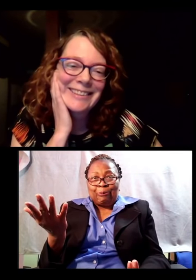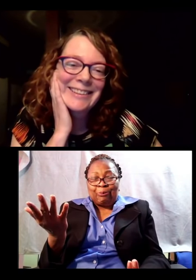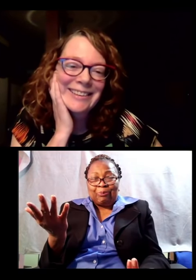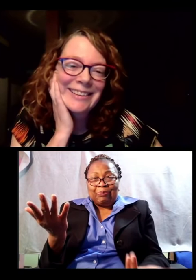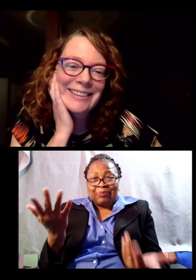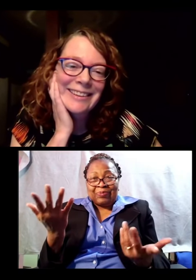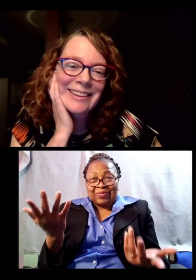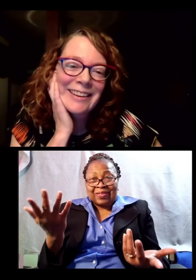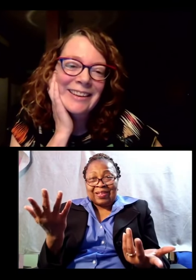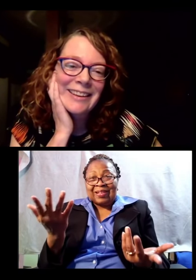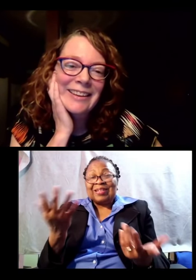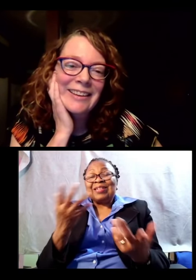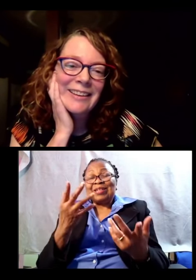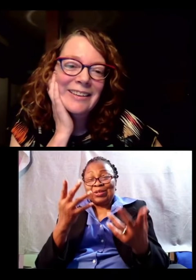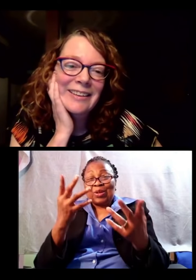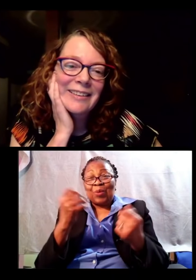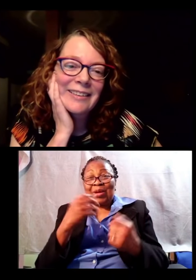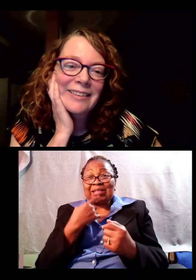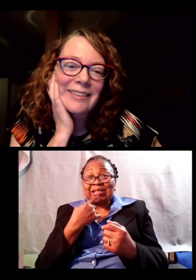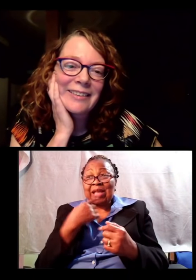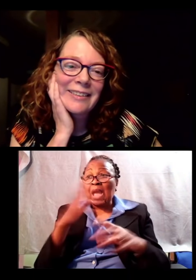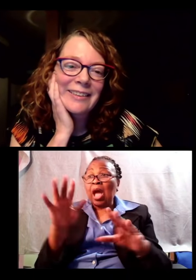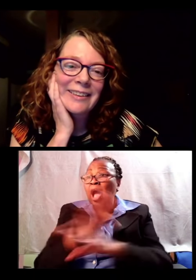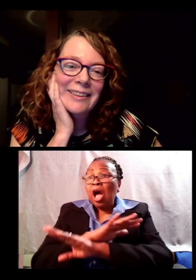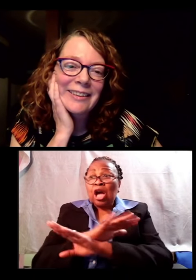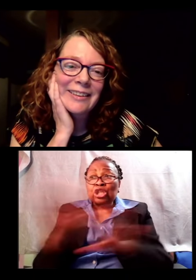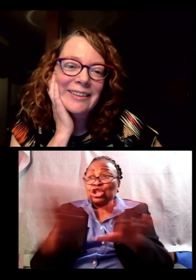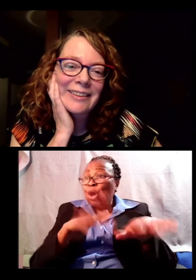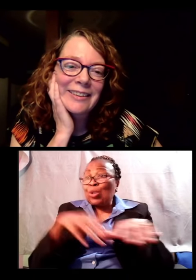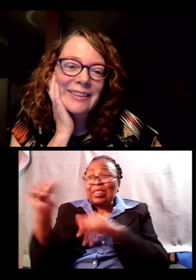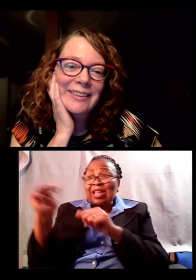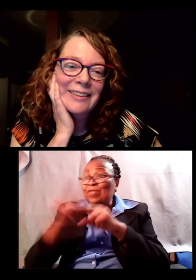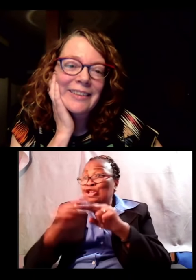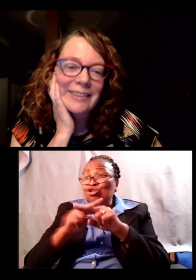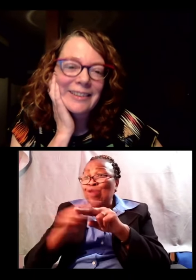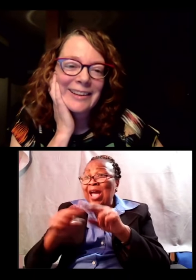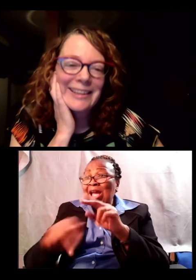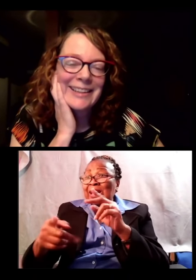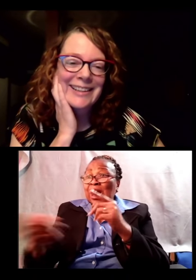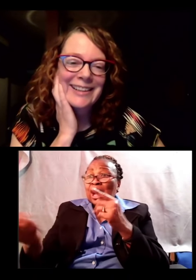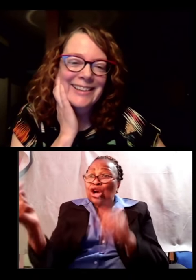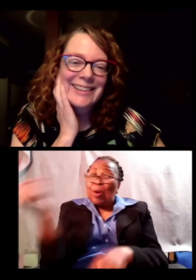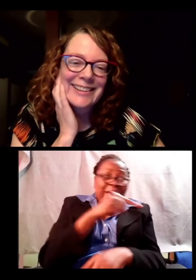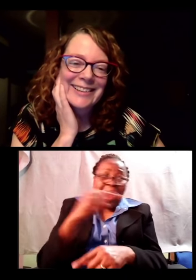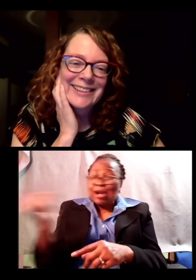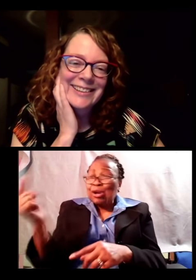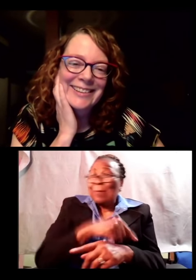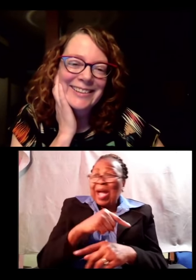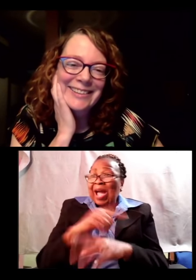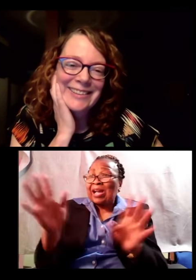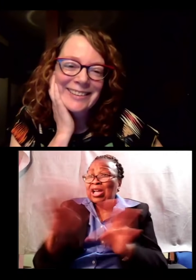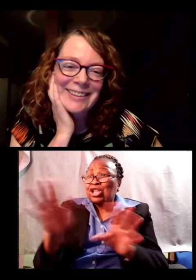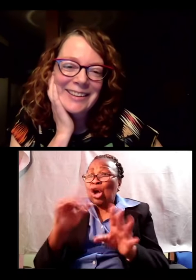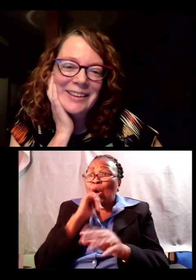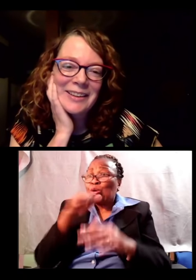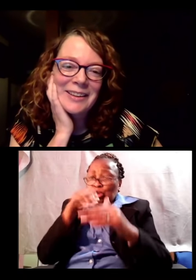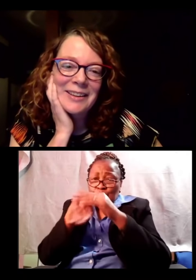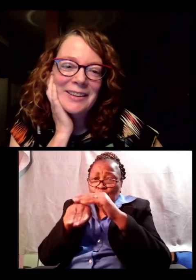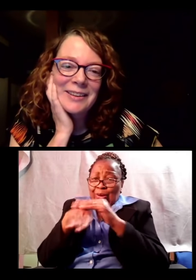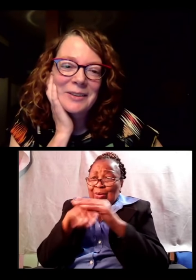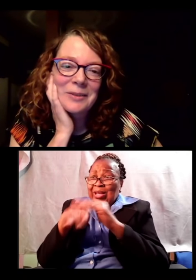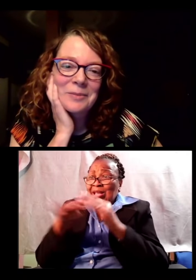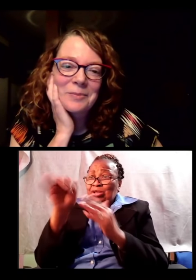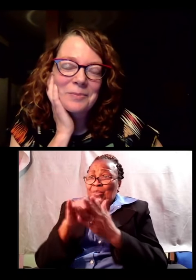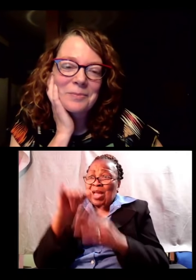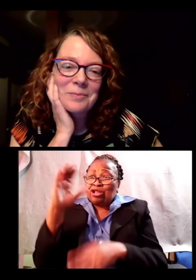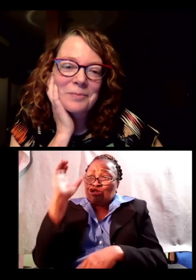You want to say, don't get off the train, turn around, go right back. Don't get into that strange